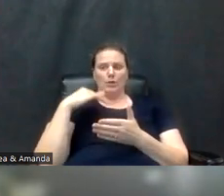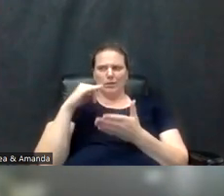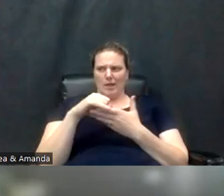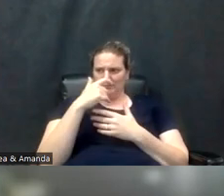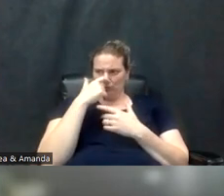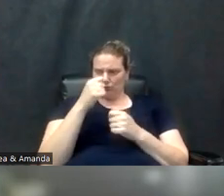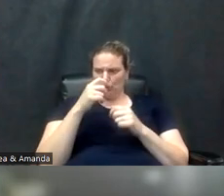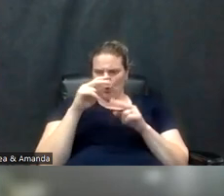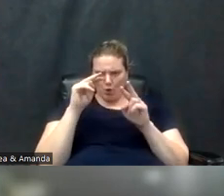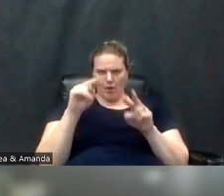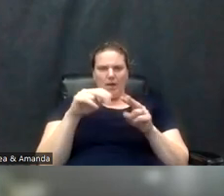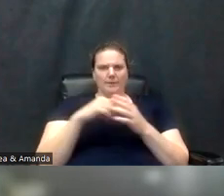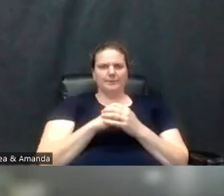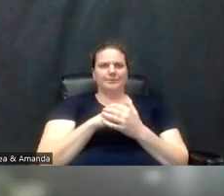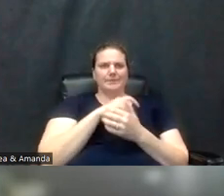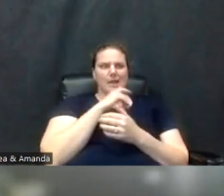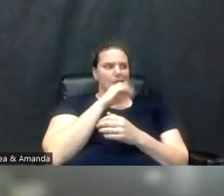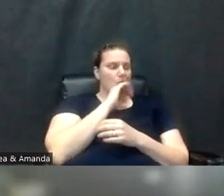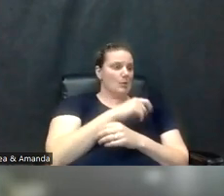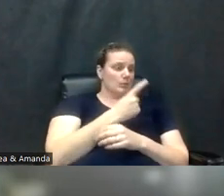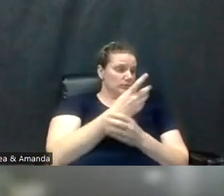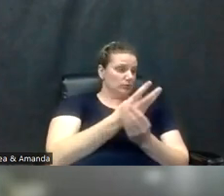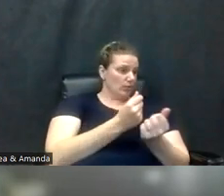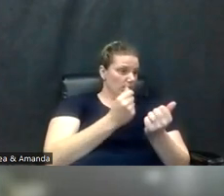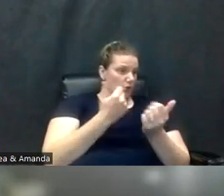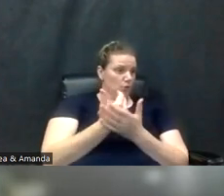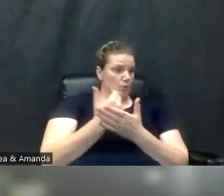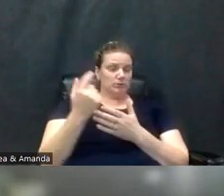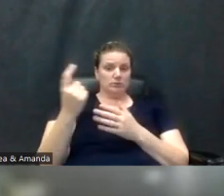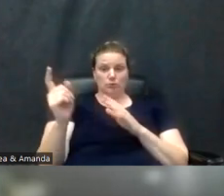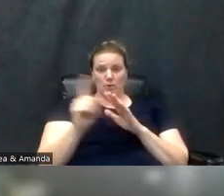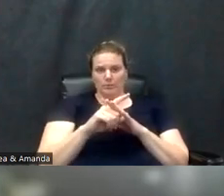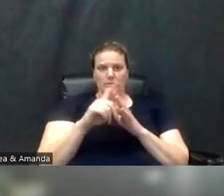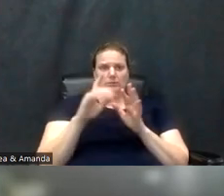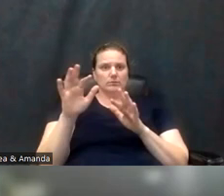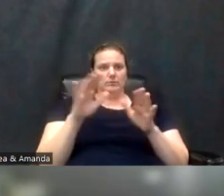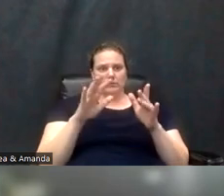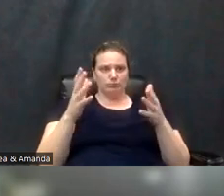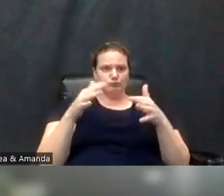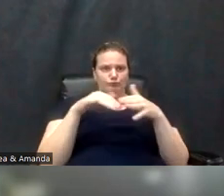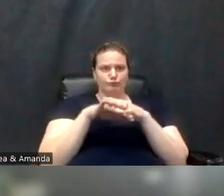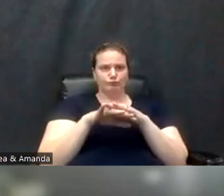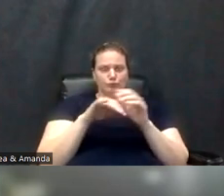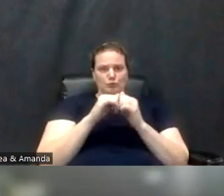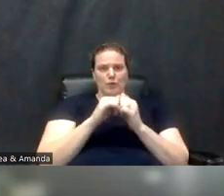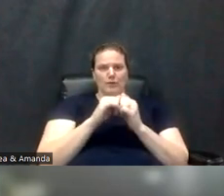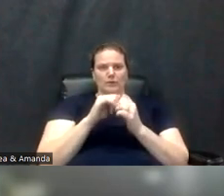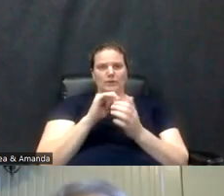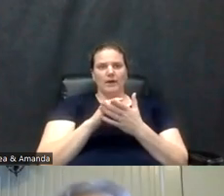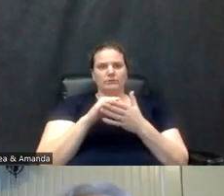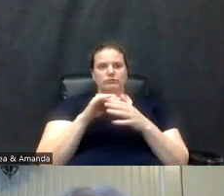because it's not like the old ones just go away and the new ones come on. They kind of are weaving them together so that there's some